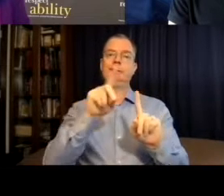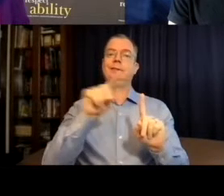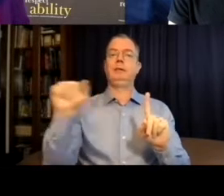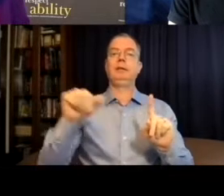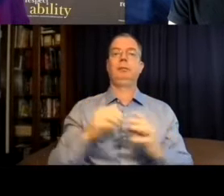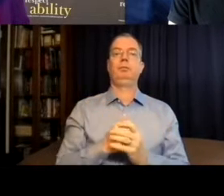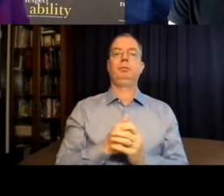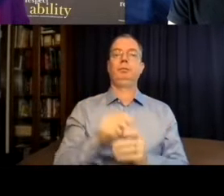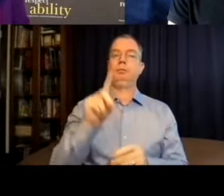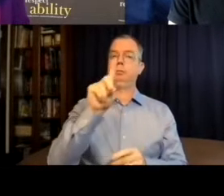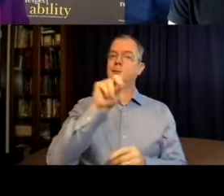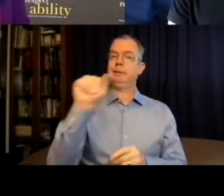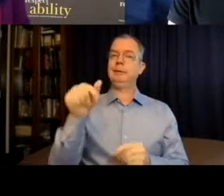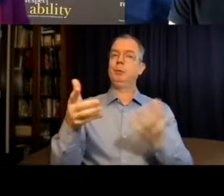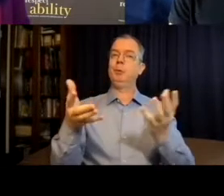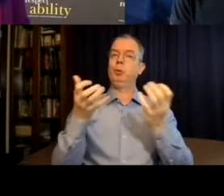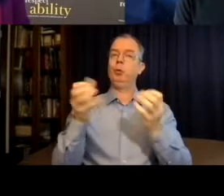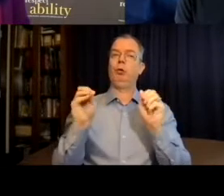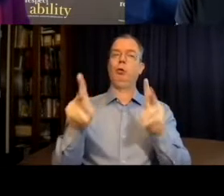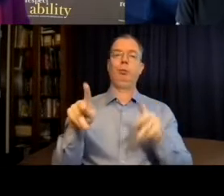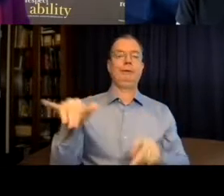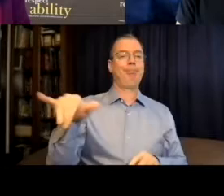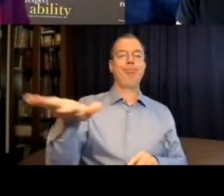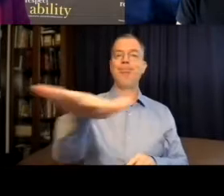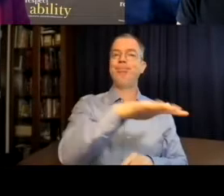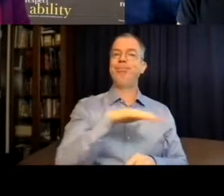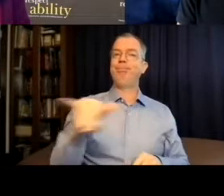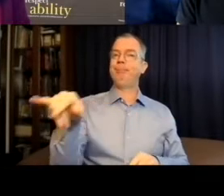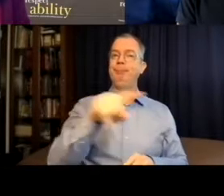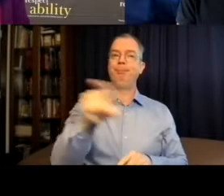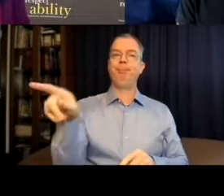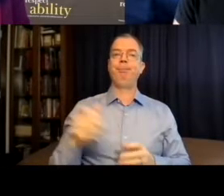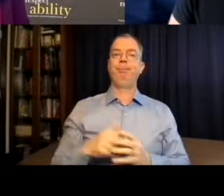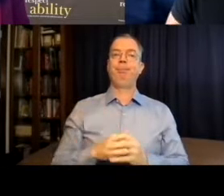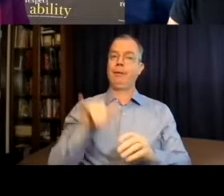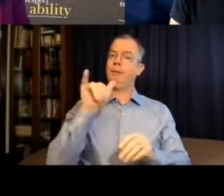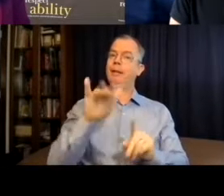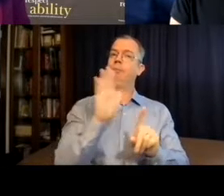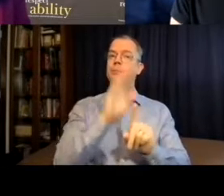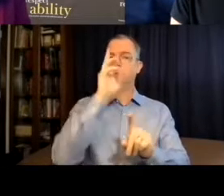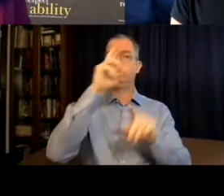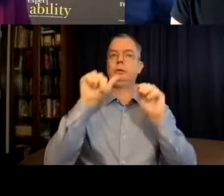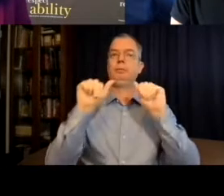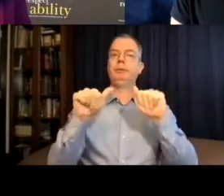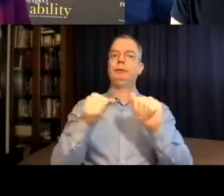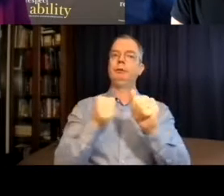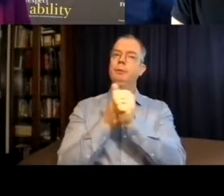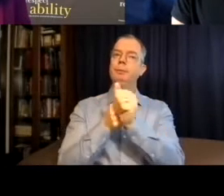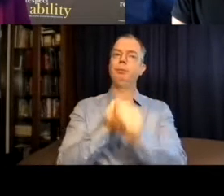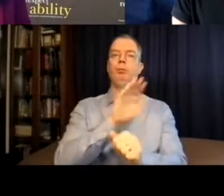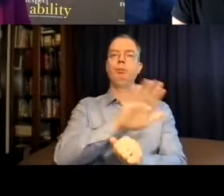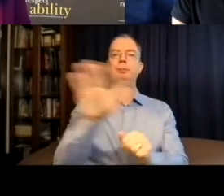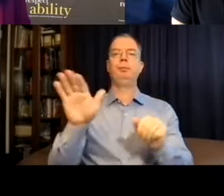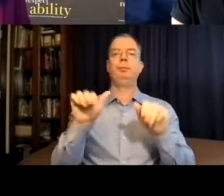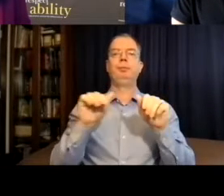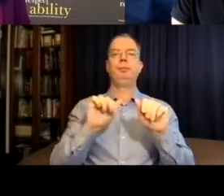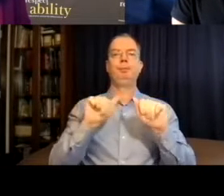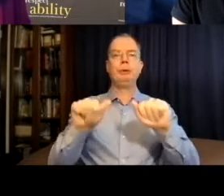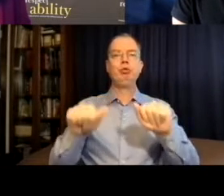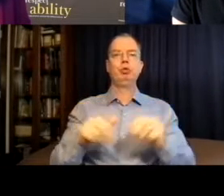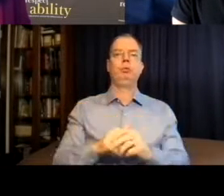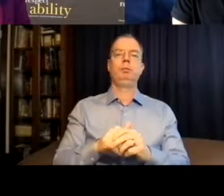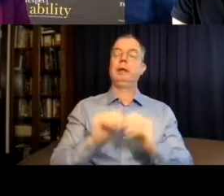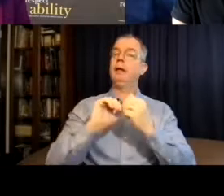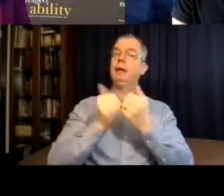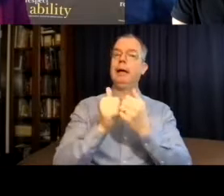attitudes on perceptions of people with disabilities. It's important to remember that people with disabilities have just as much talent as people without disabilities.